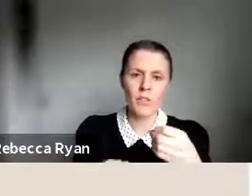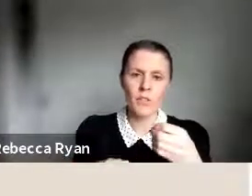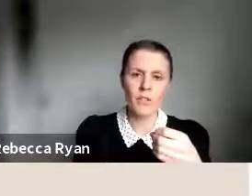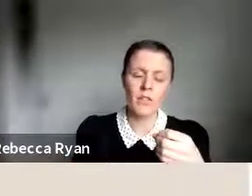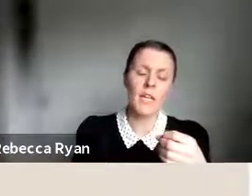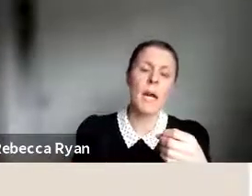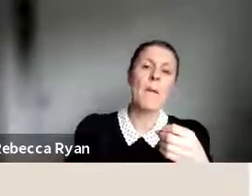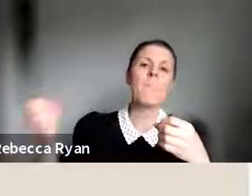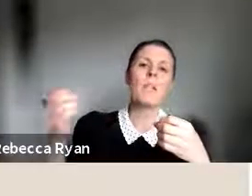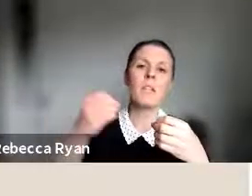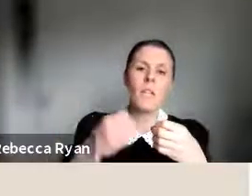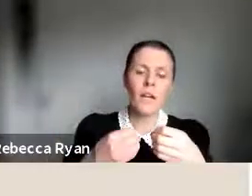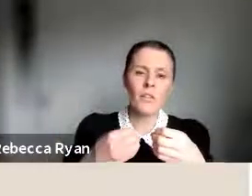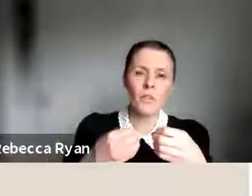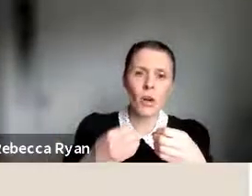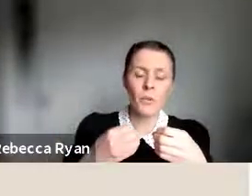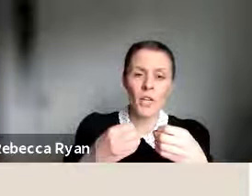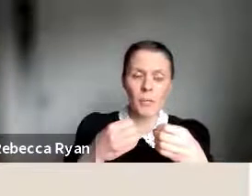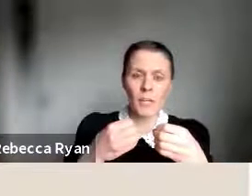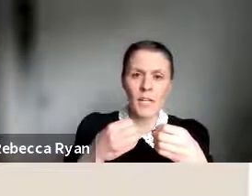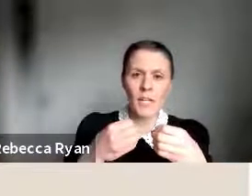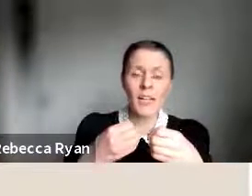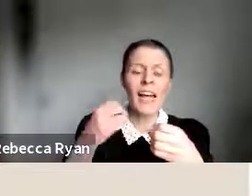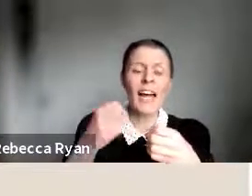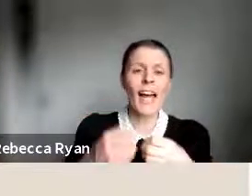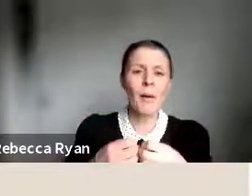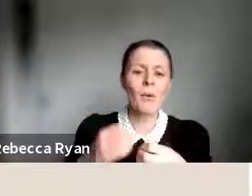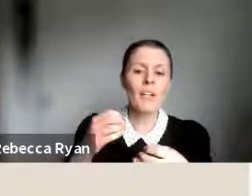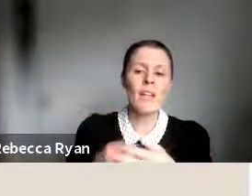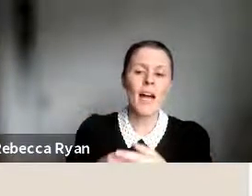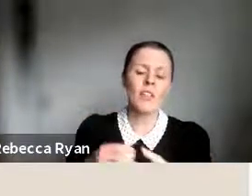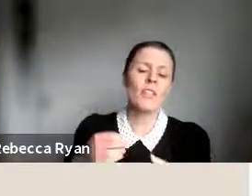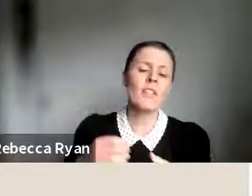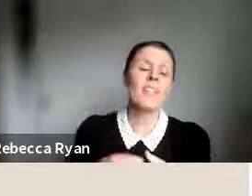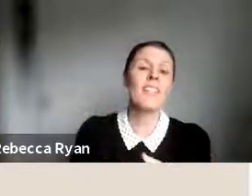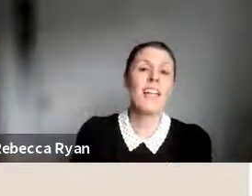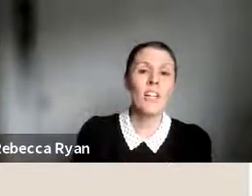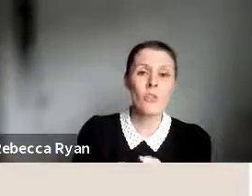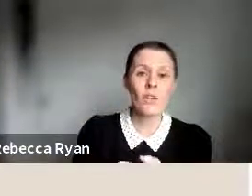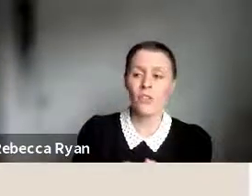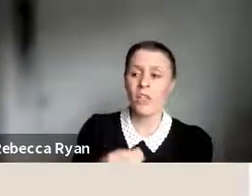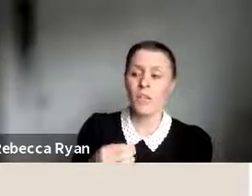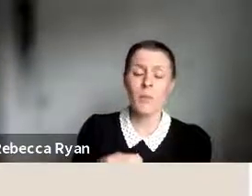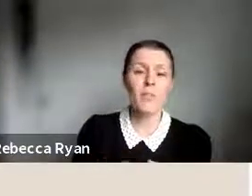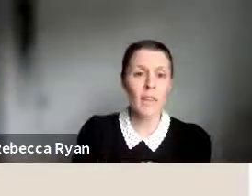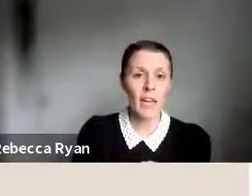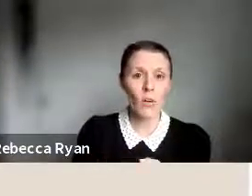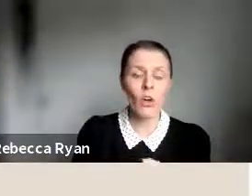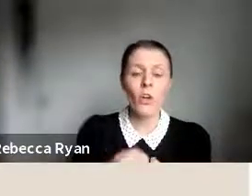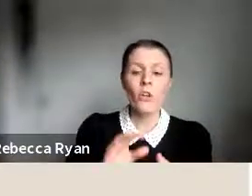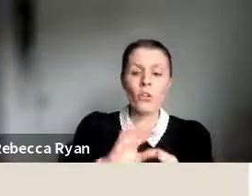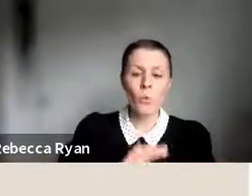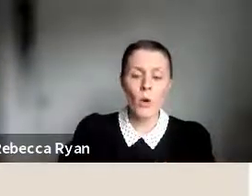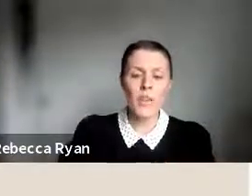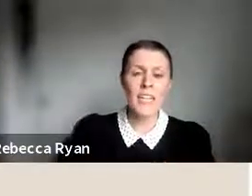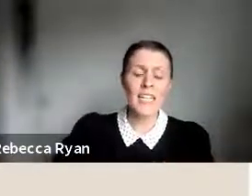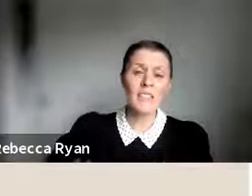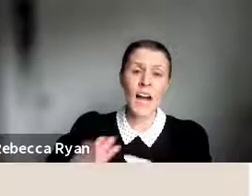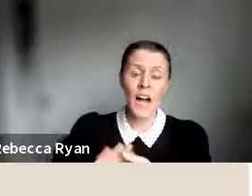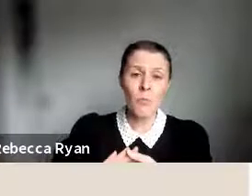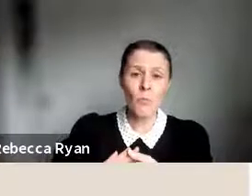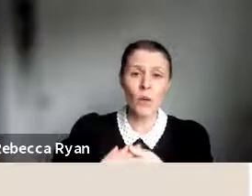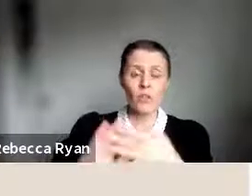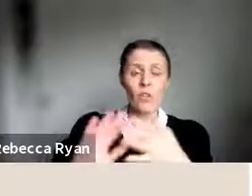have CVST plus thrombocytopenia, heparin is actually dangerous and it can be fatal. So what they